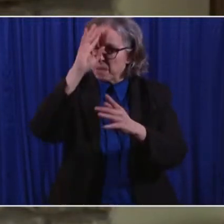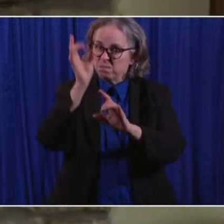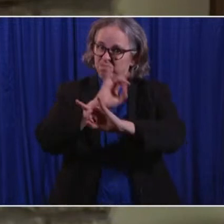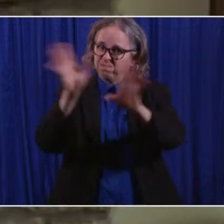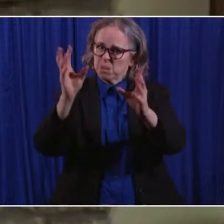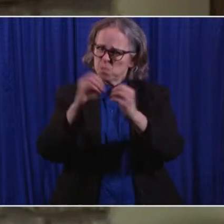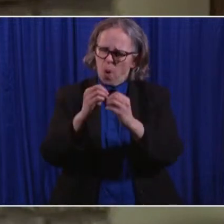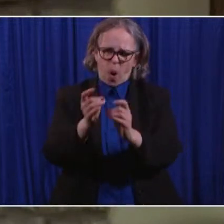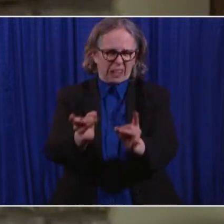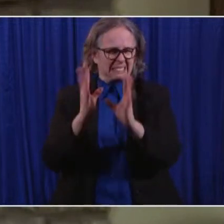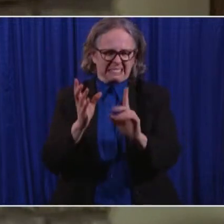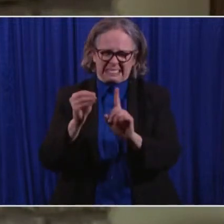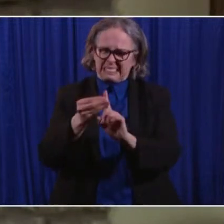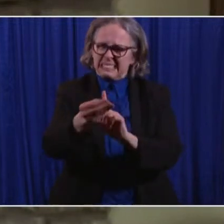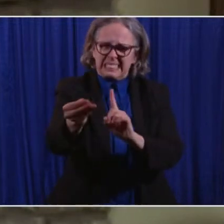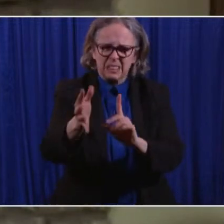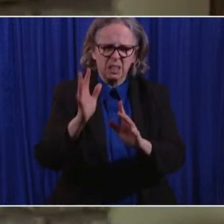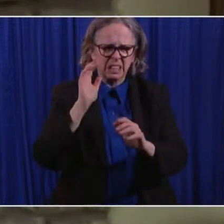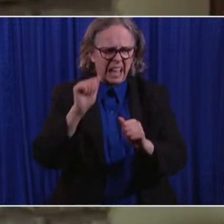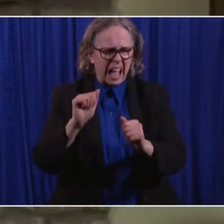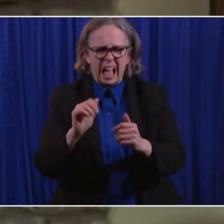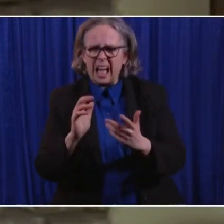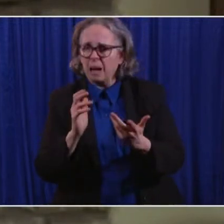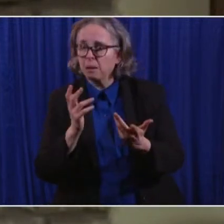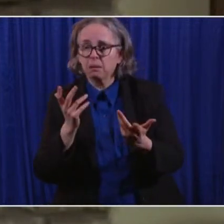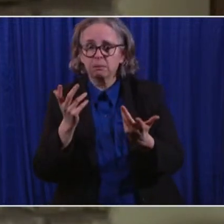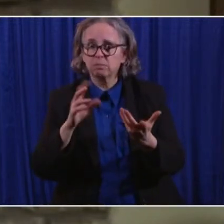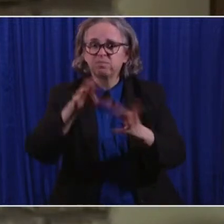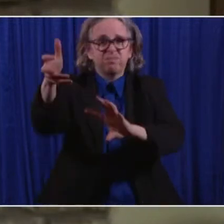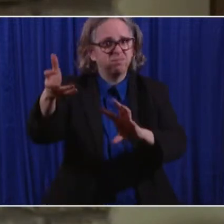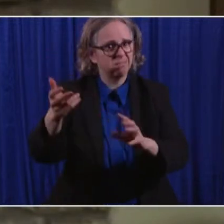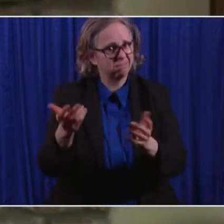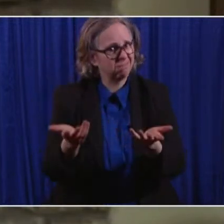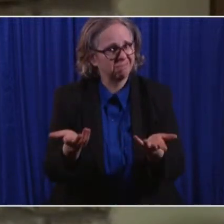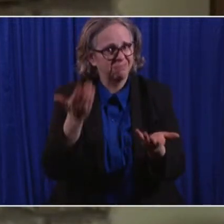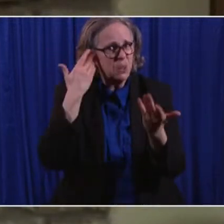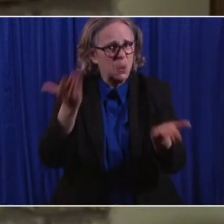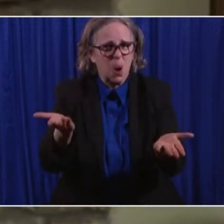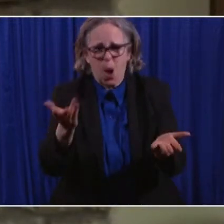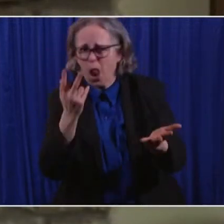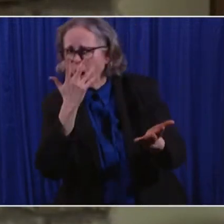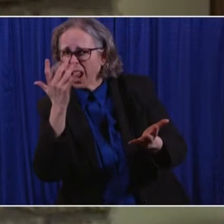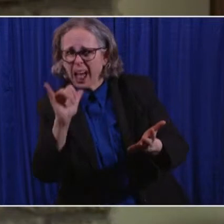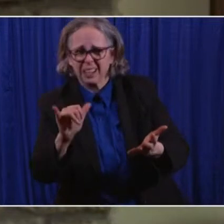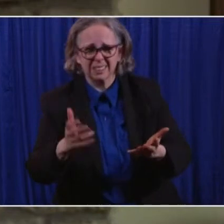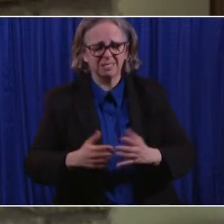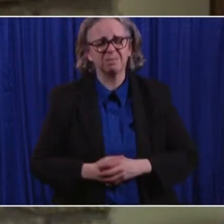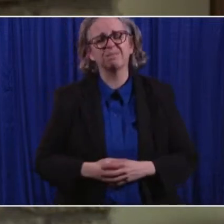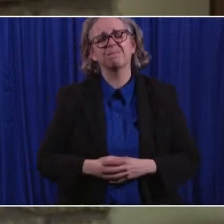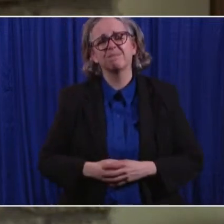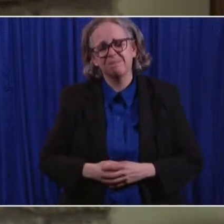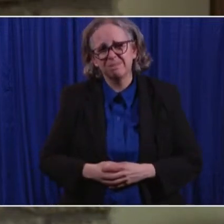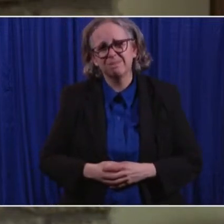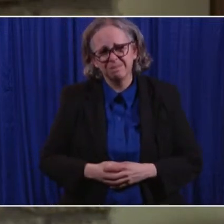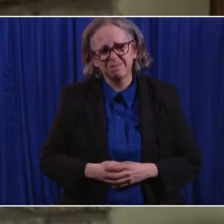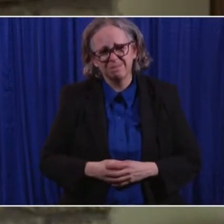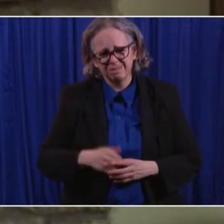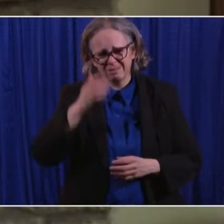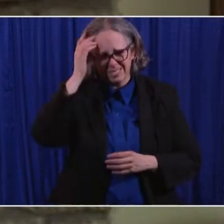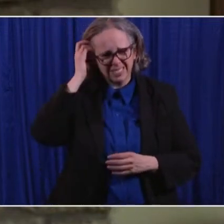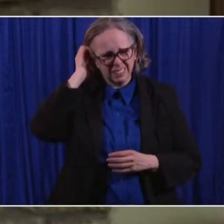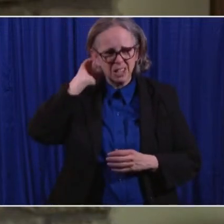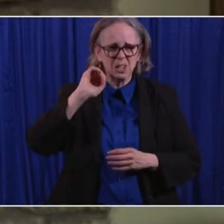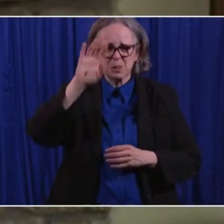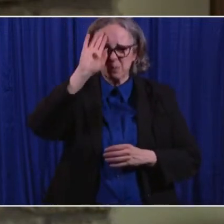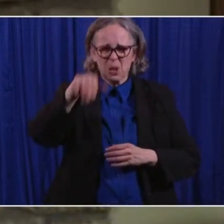has. At the same time, we're frantically and very systematically vaccinating people